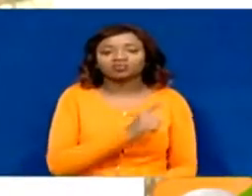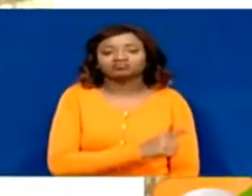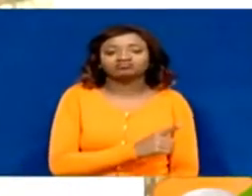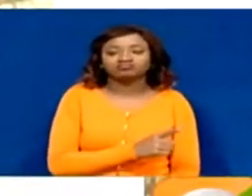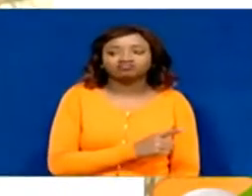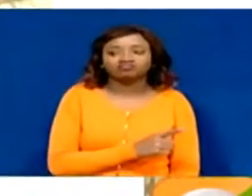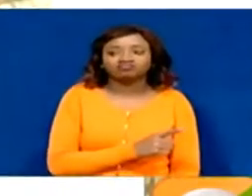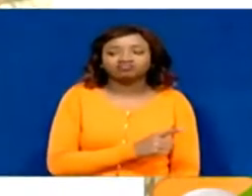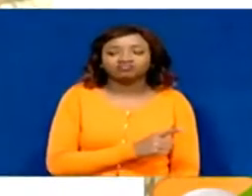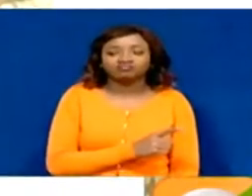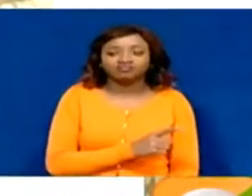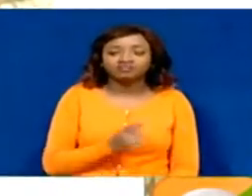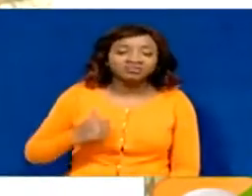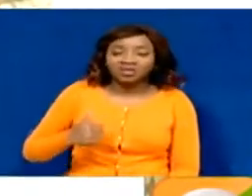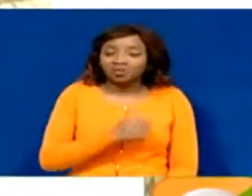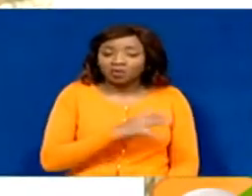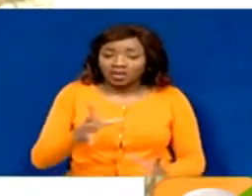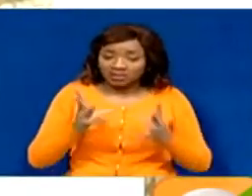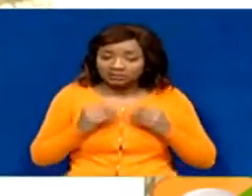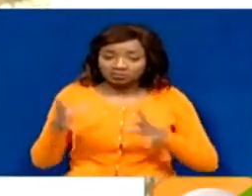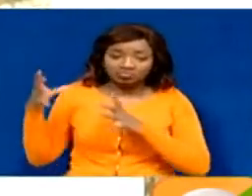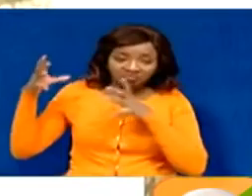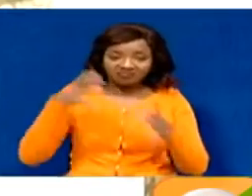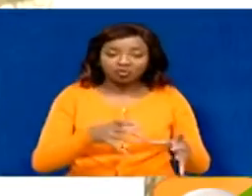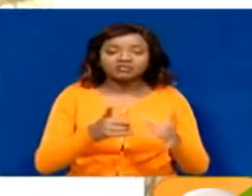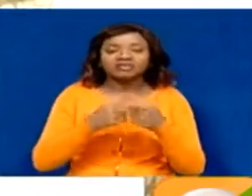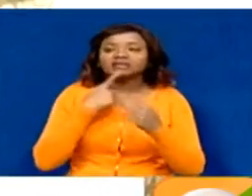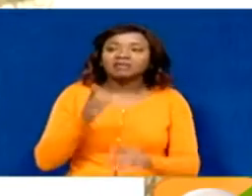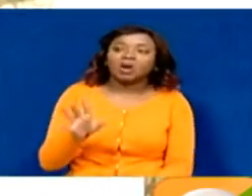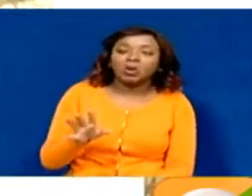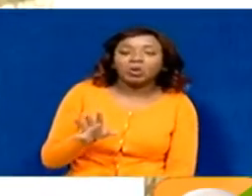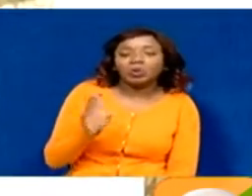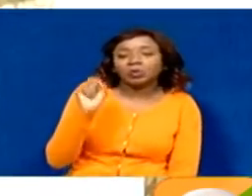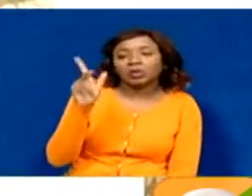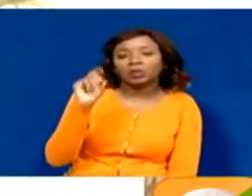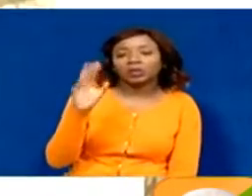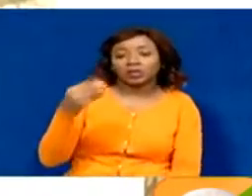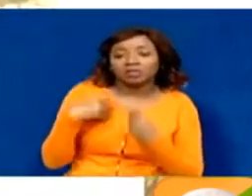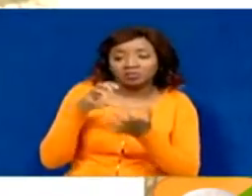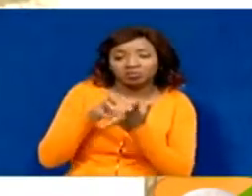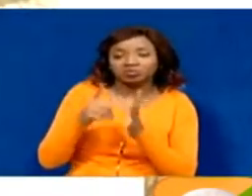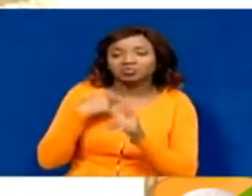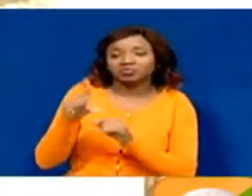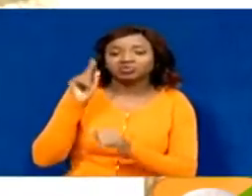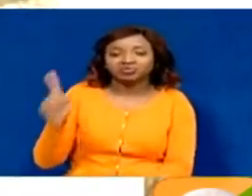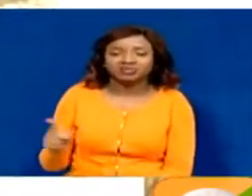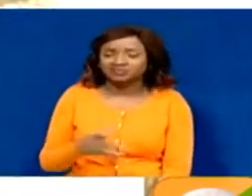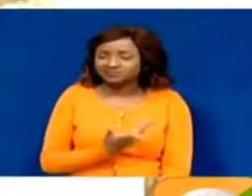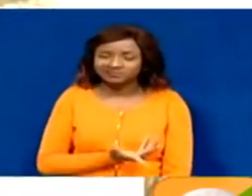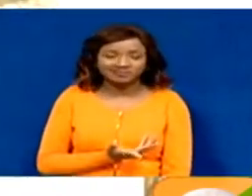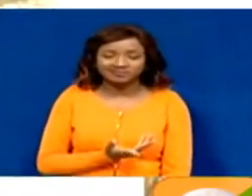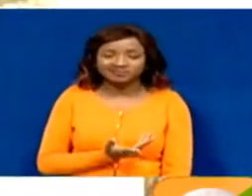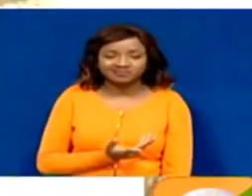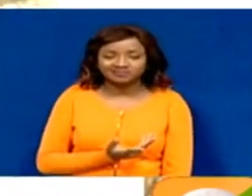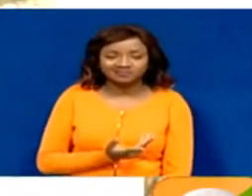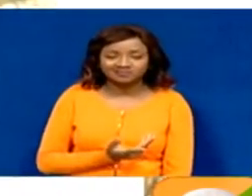We cannot be put on our knees so that we can say we want to be in government. My God, what is happening to our people?